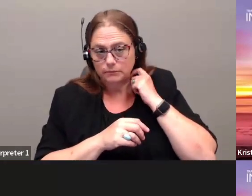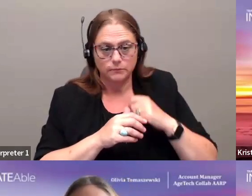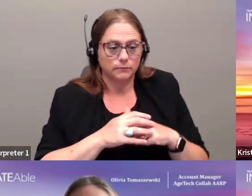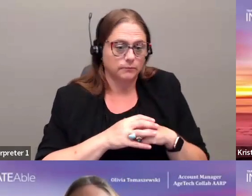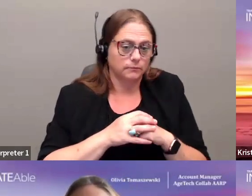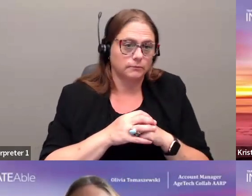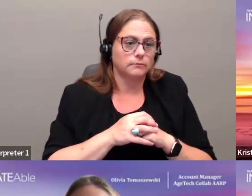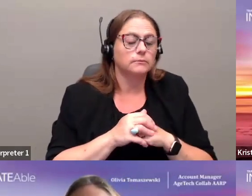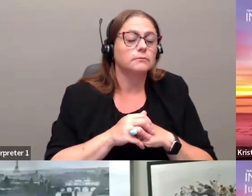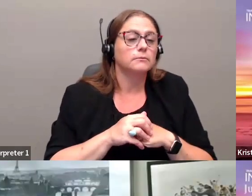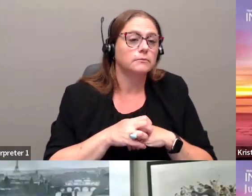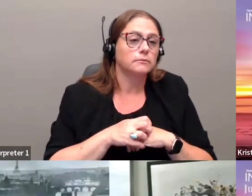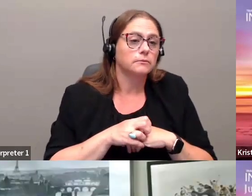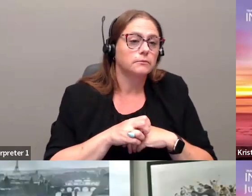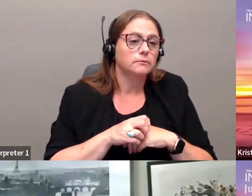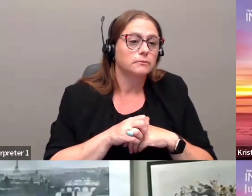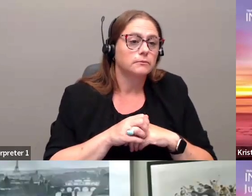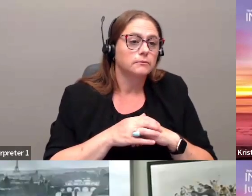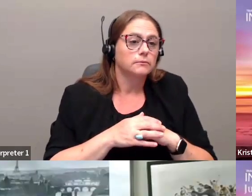Oh,